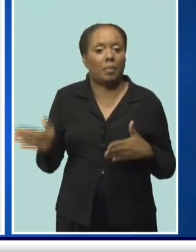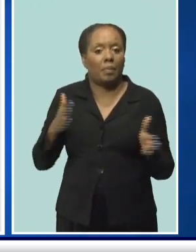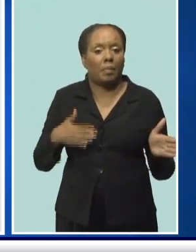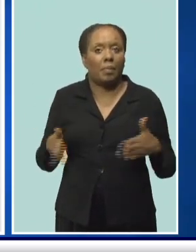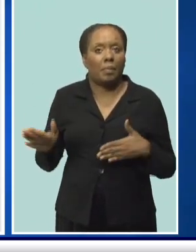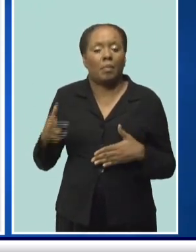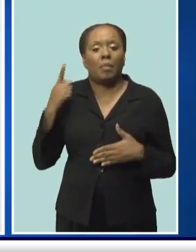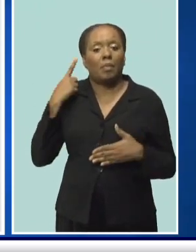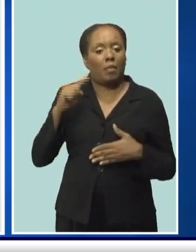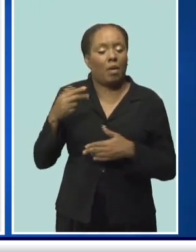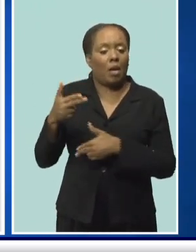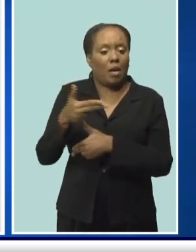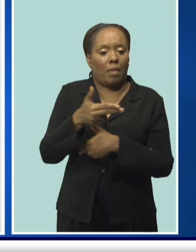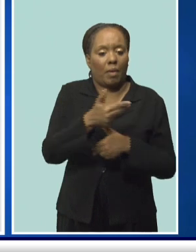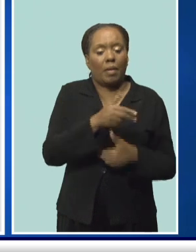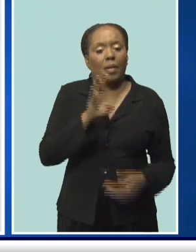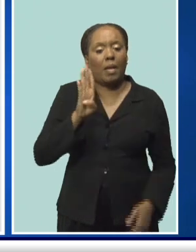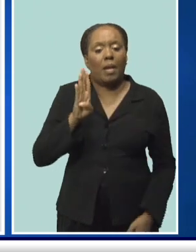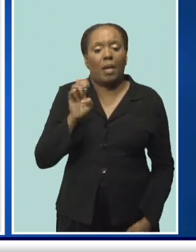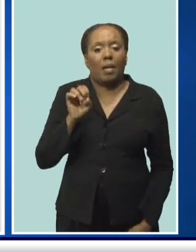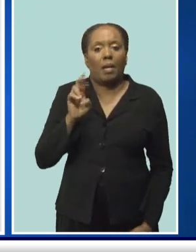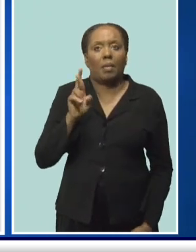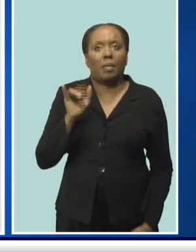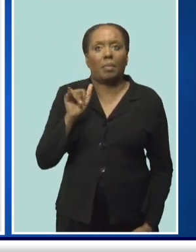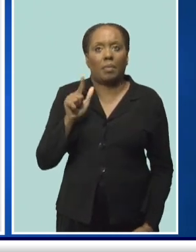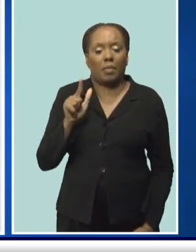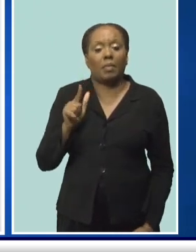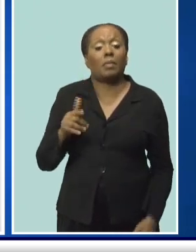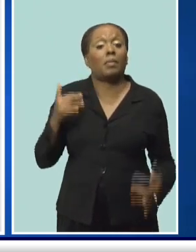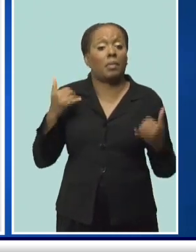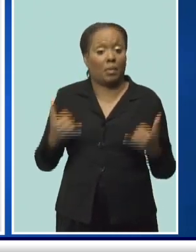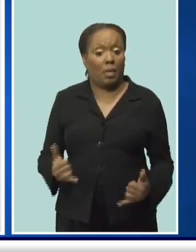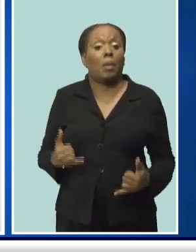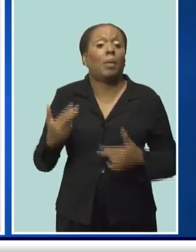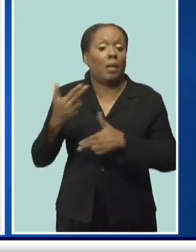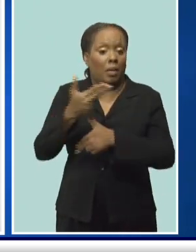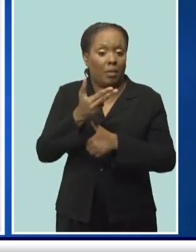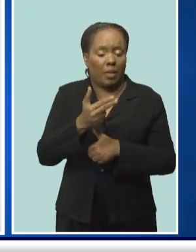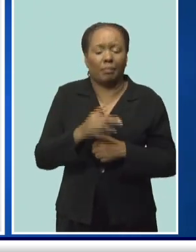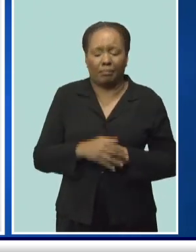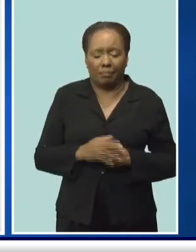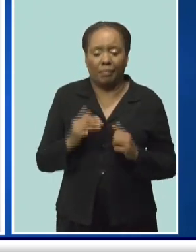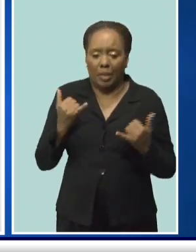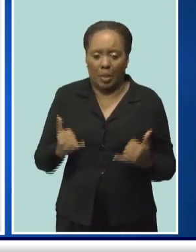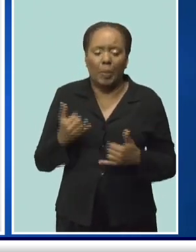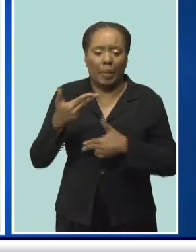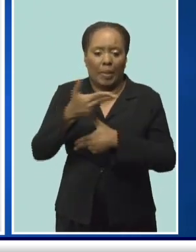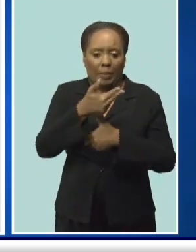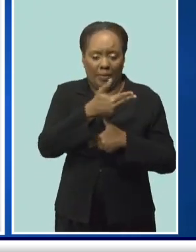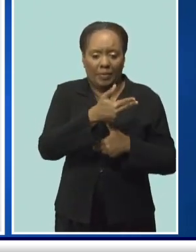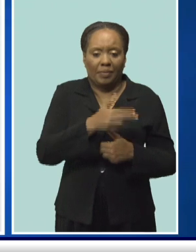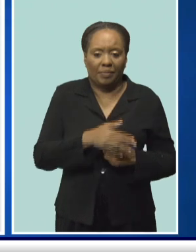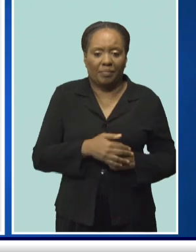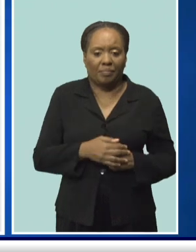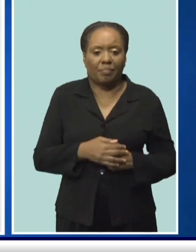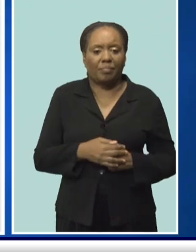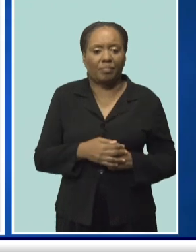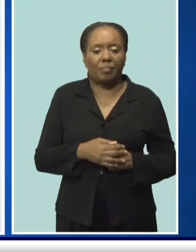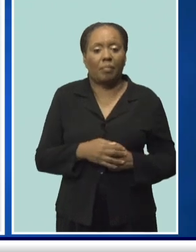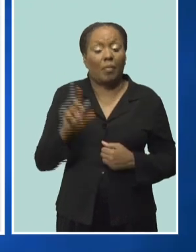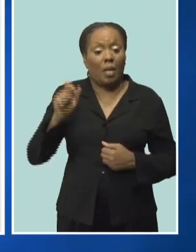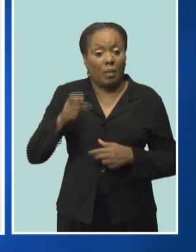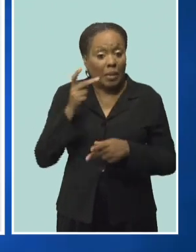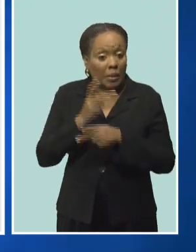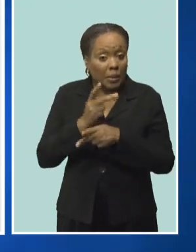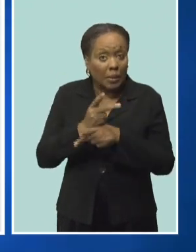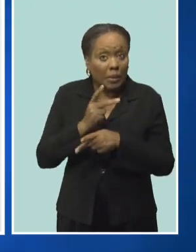for the passage of Hurricane Beryl. It has now become a hurricane, and as indicated, we have to remain vigilant